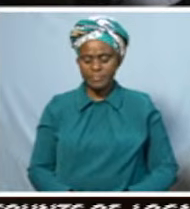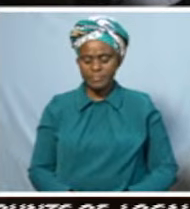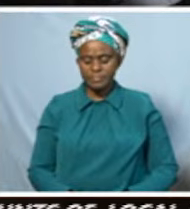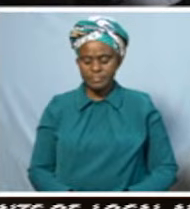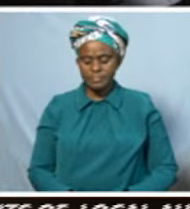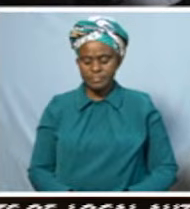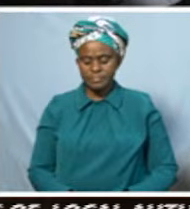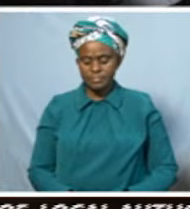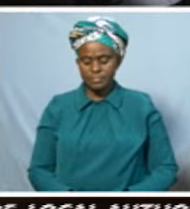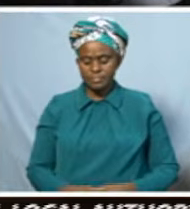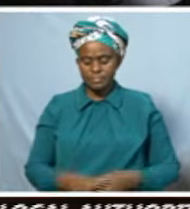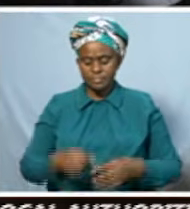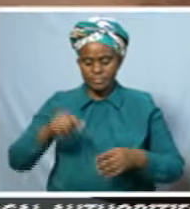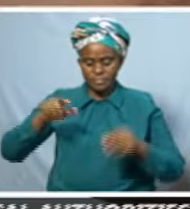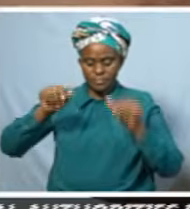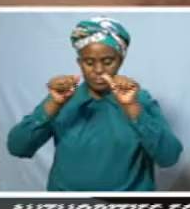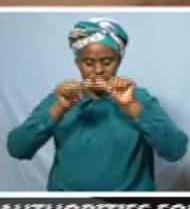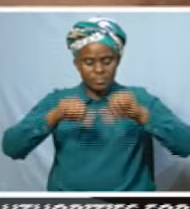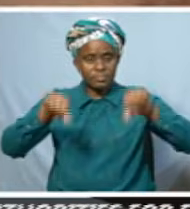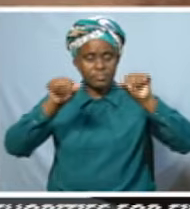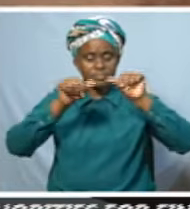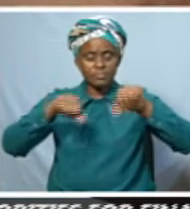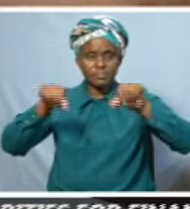So when did you last audit the